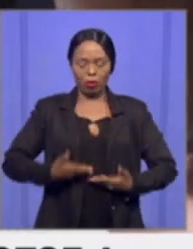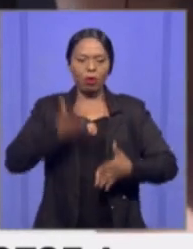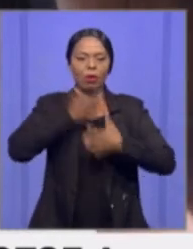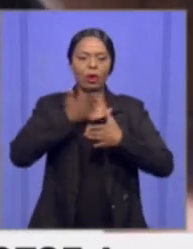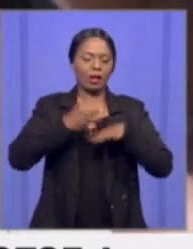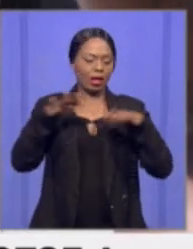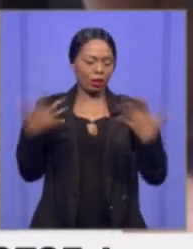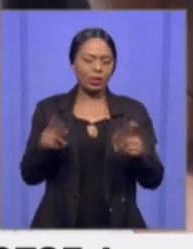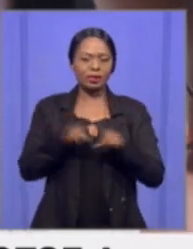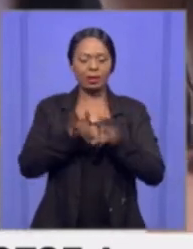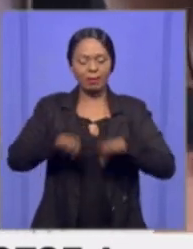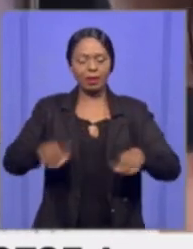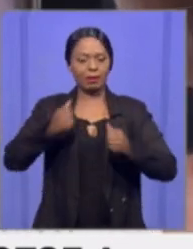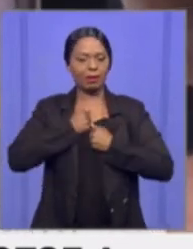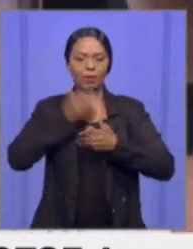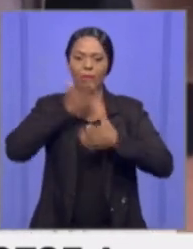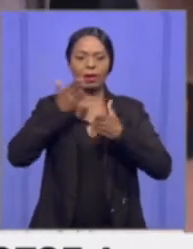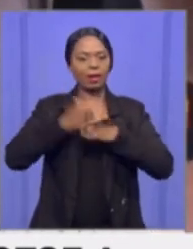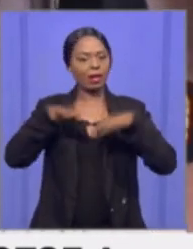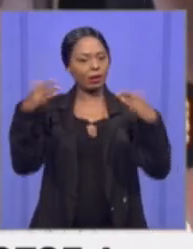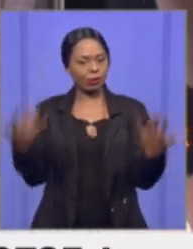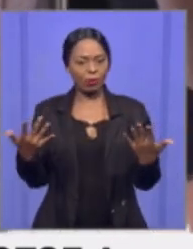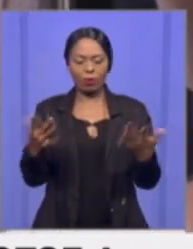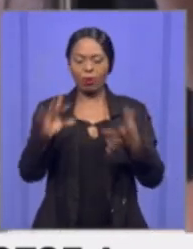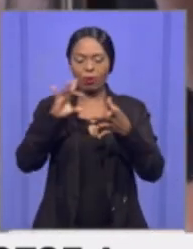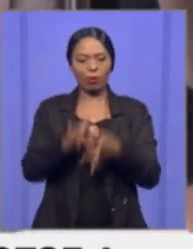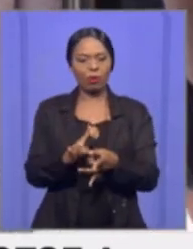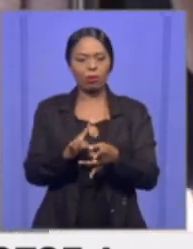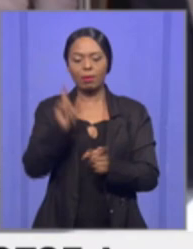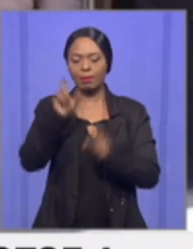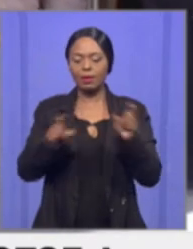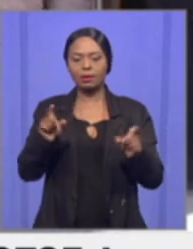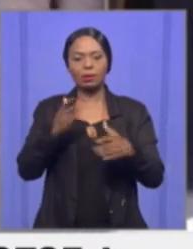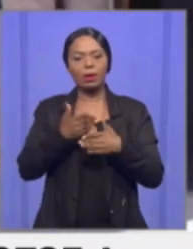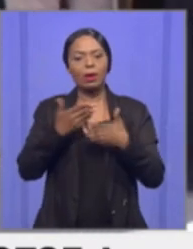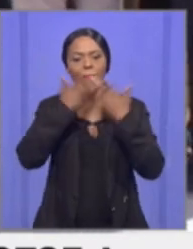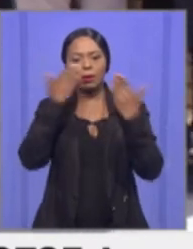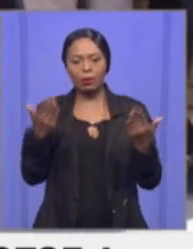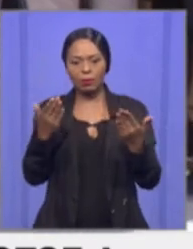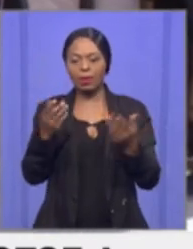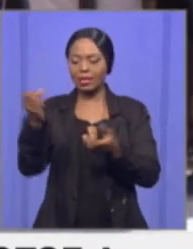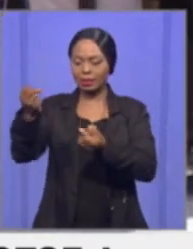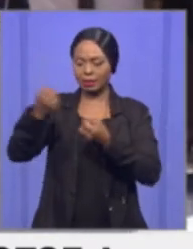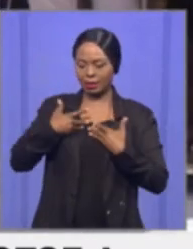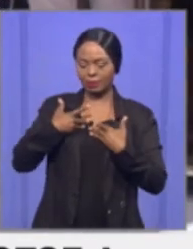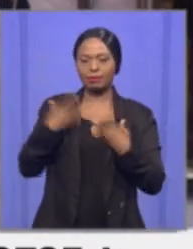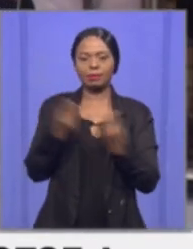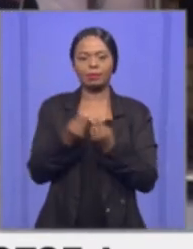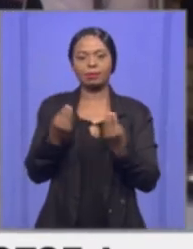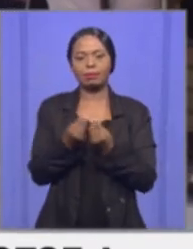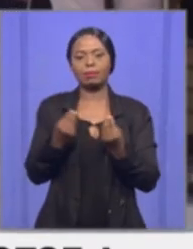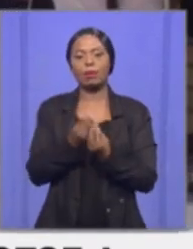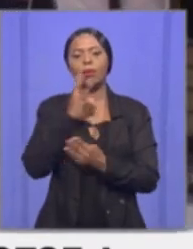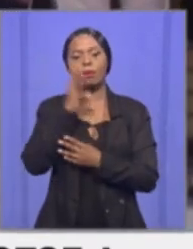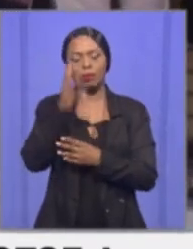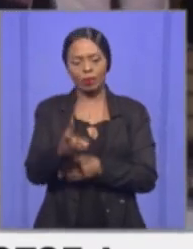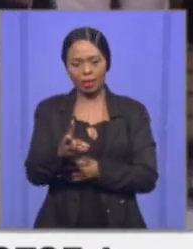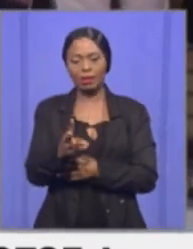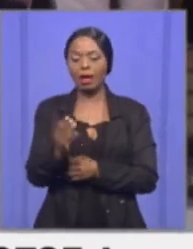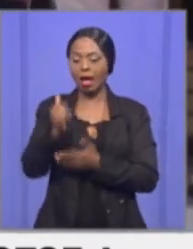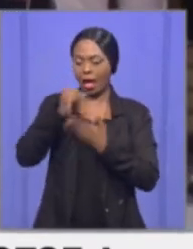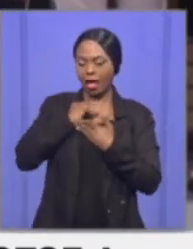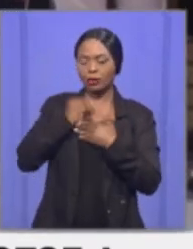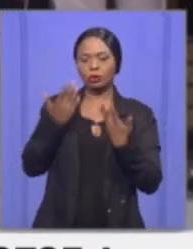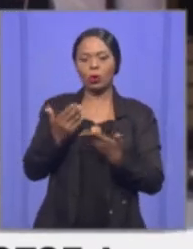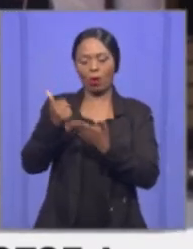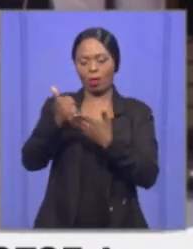vha sa shumiho hezwi musi vha tshi khadiri vha ḓo isa dziphasela na zwa uri hu na dzinguvho dzine vha ḓo